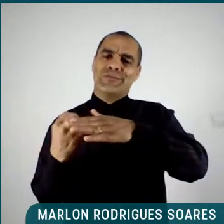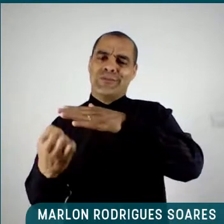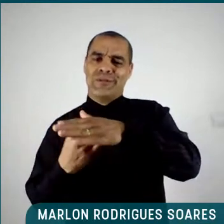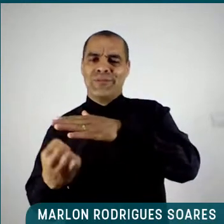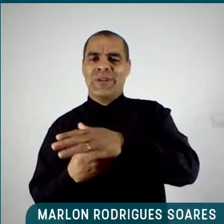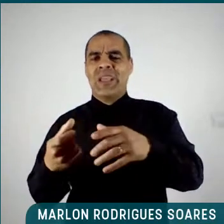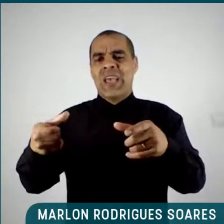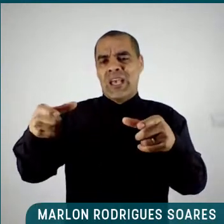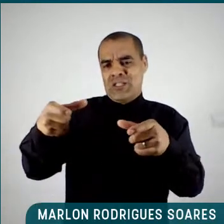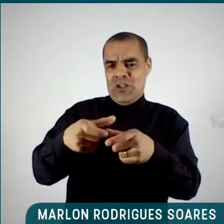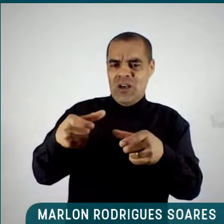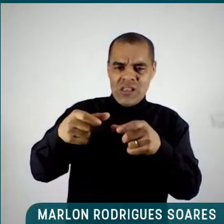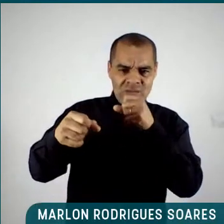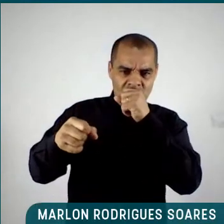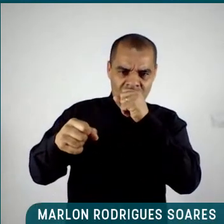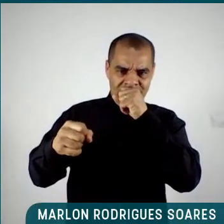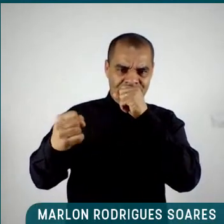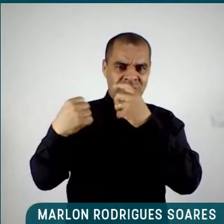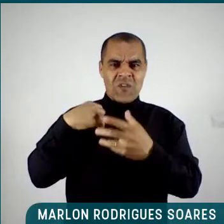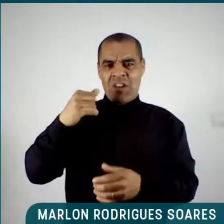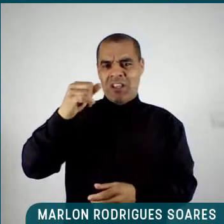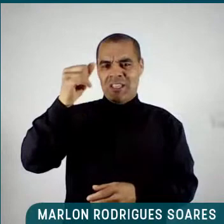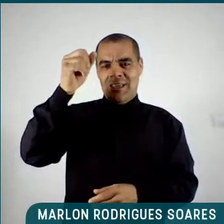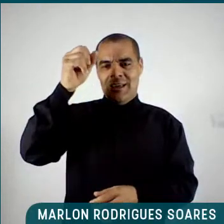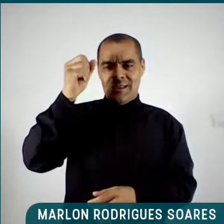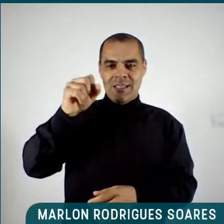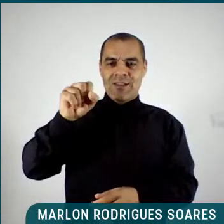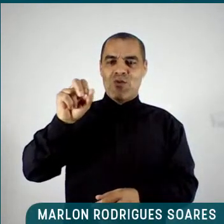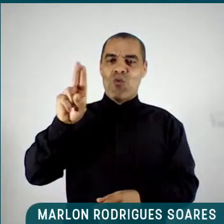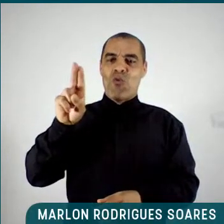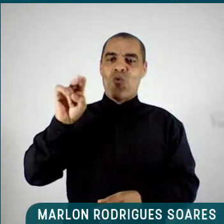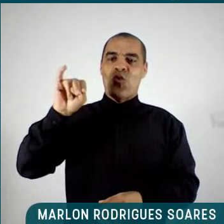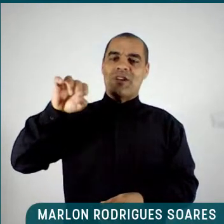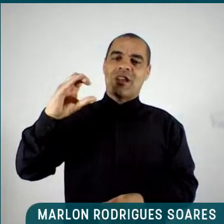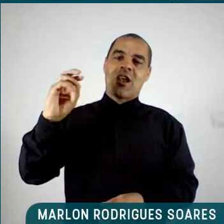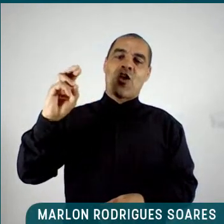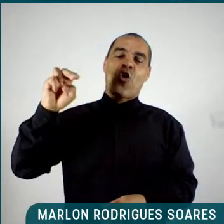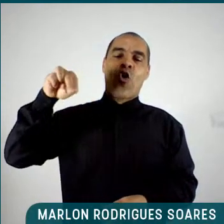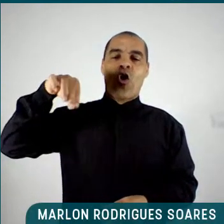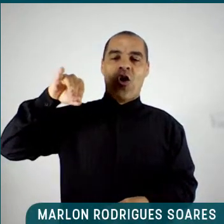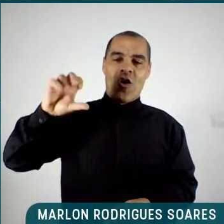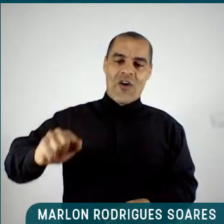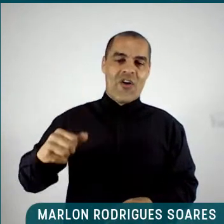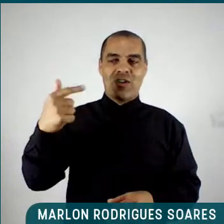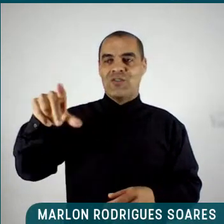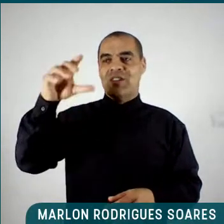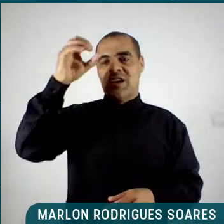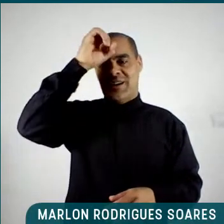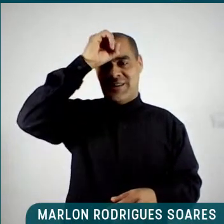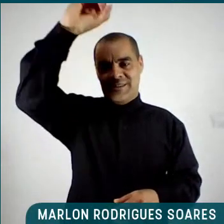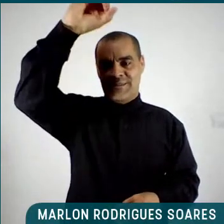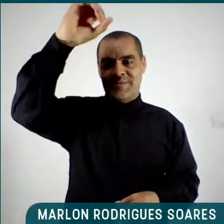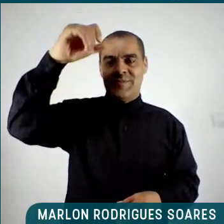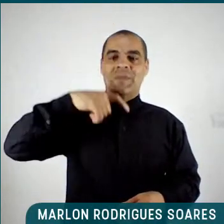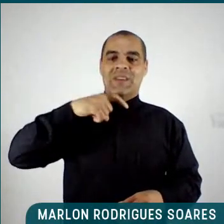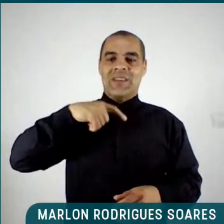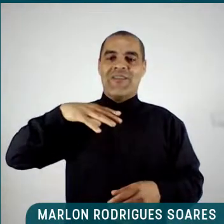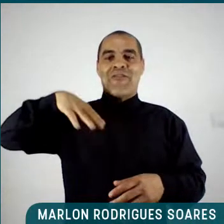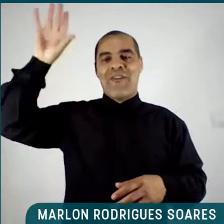de a unicórnio, mas que unicórnio não existe. E as fight. empresas The que idea when I são was a child, people told me, "Oh, maiores